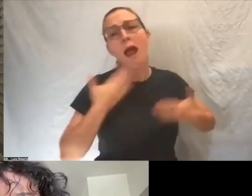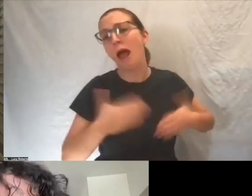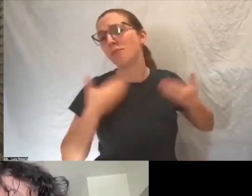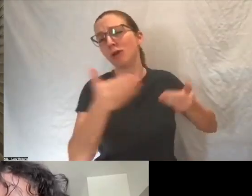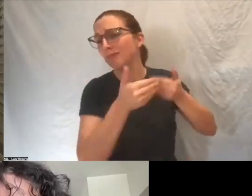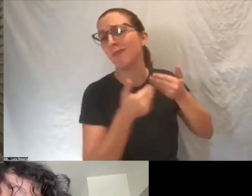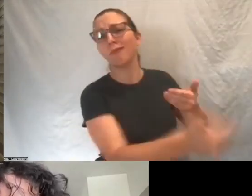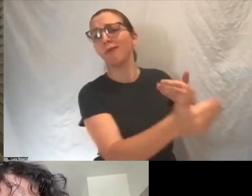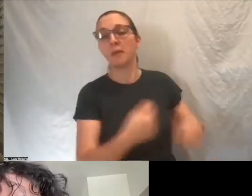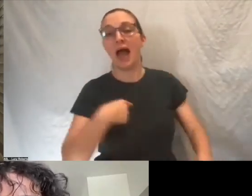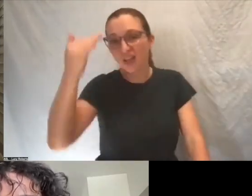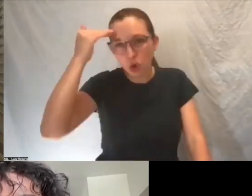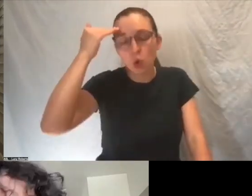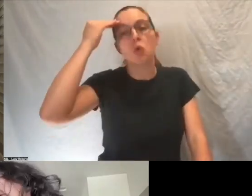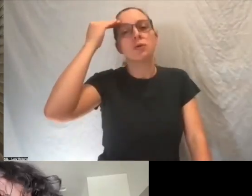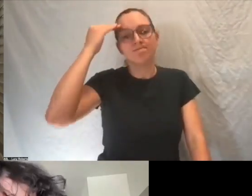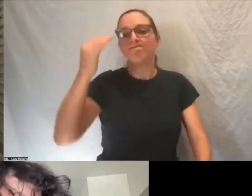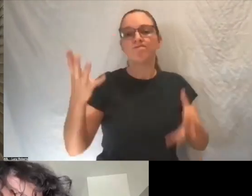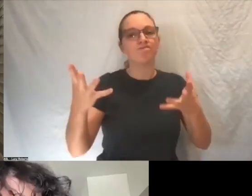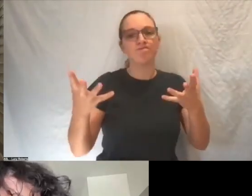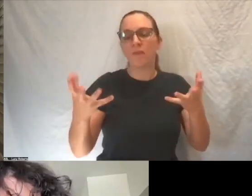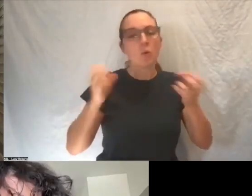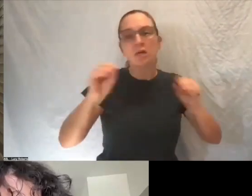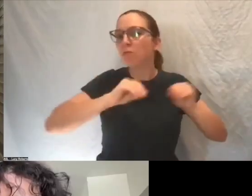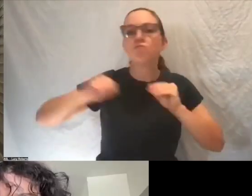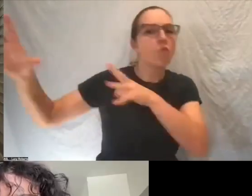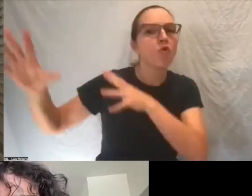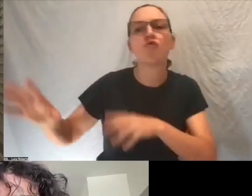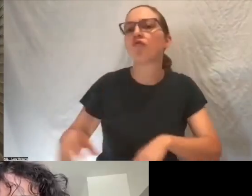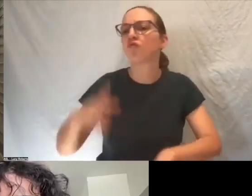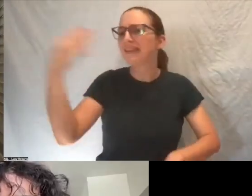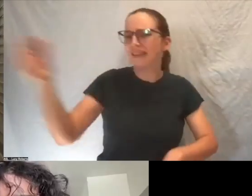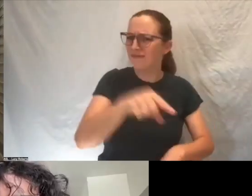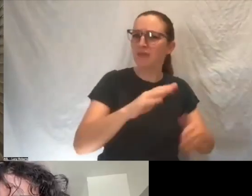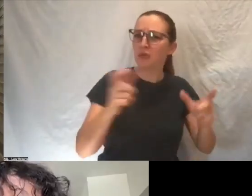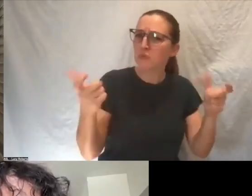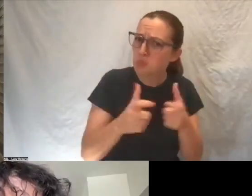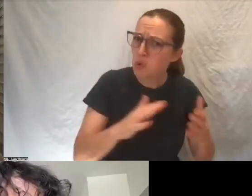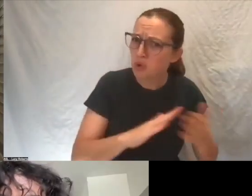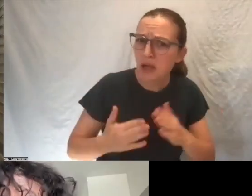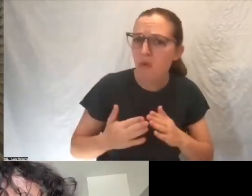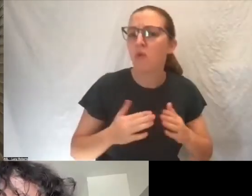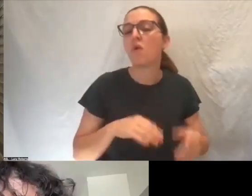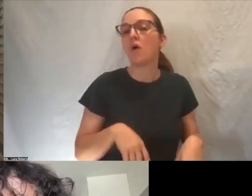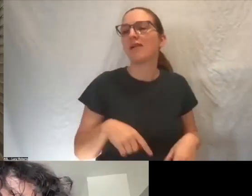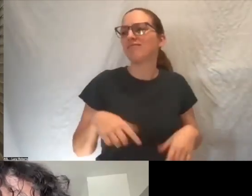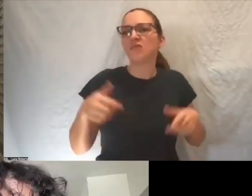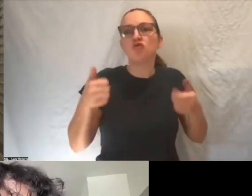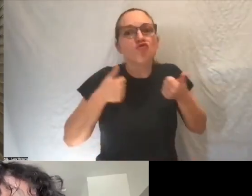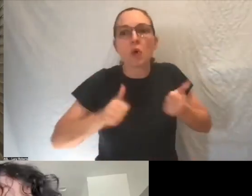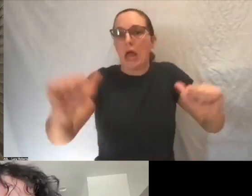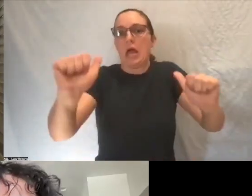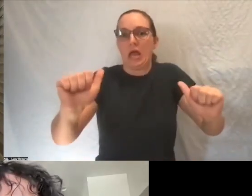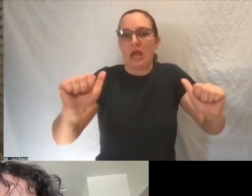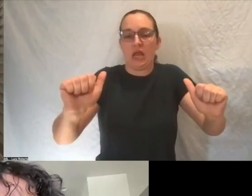But I knew I wanted to go beyond just my small town and really, at the minimum, just try to go for